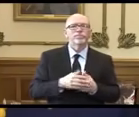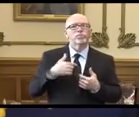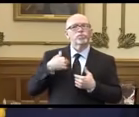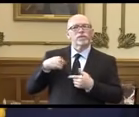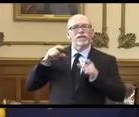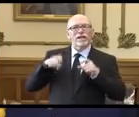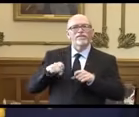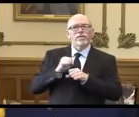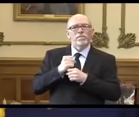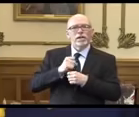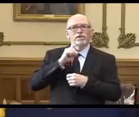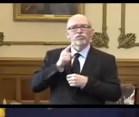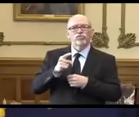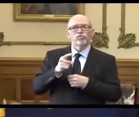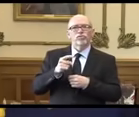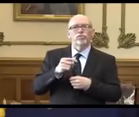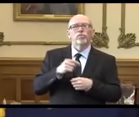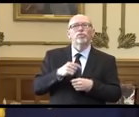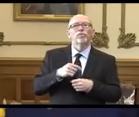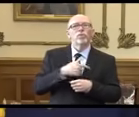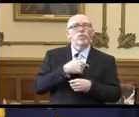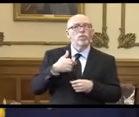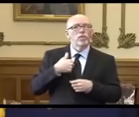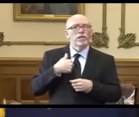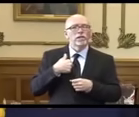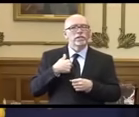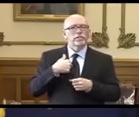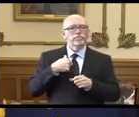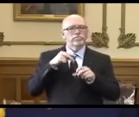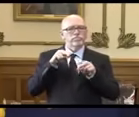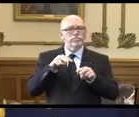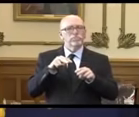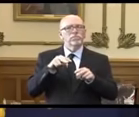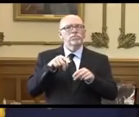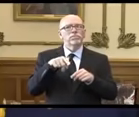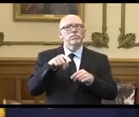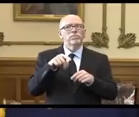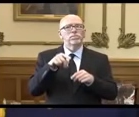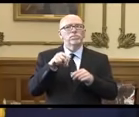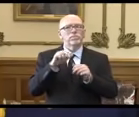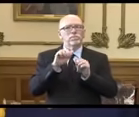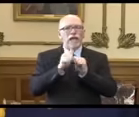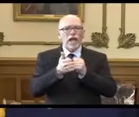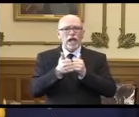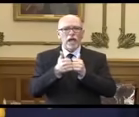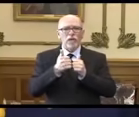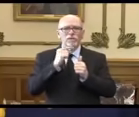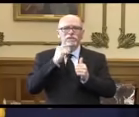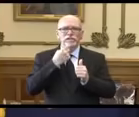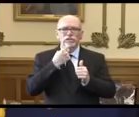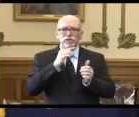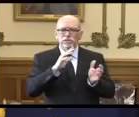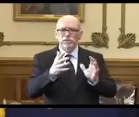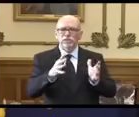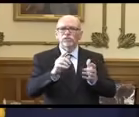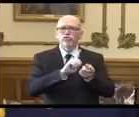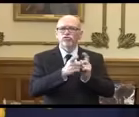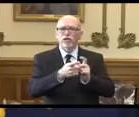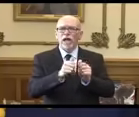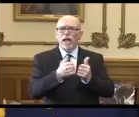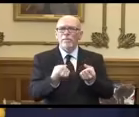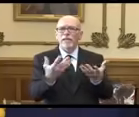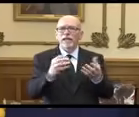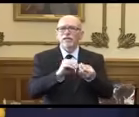have to make sure that the one thing that we are mindful of is the density of it all. And so that's why we